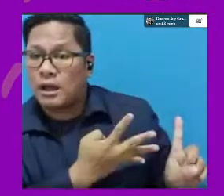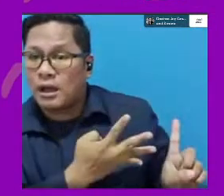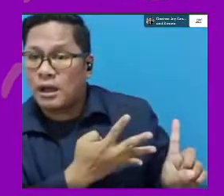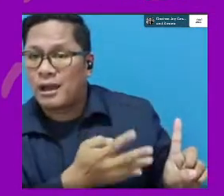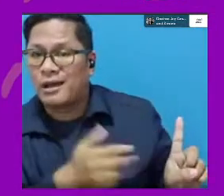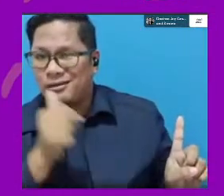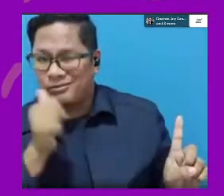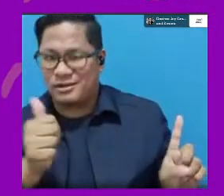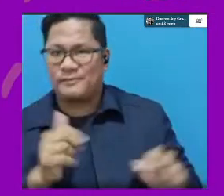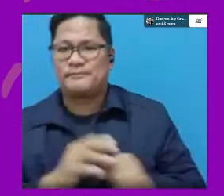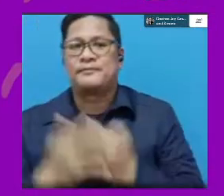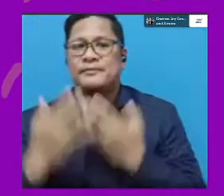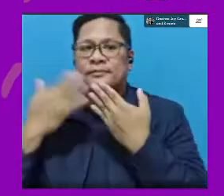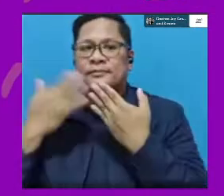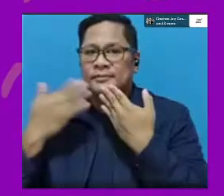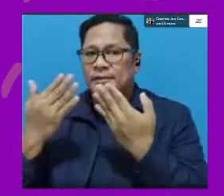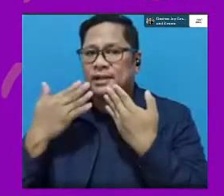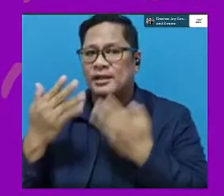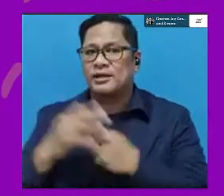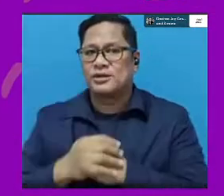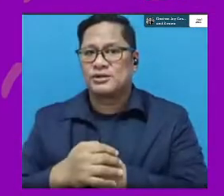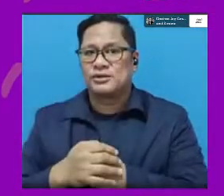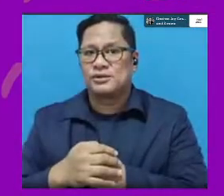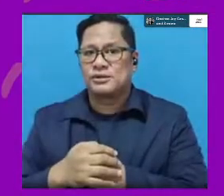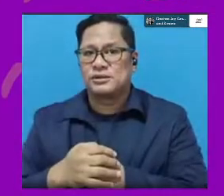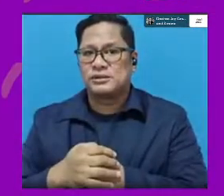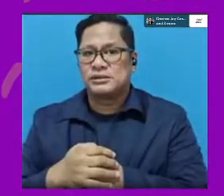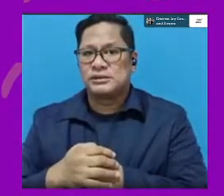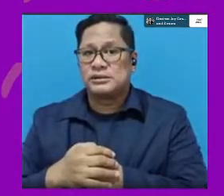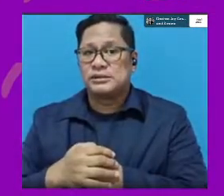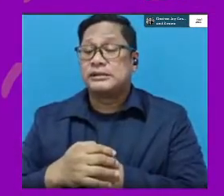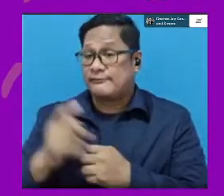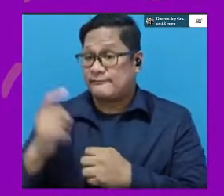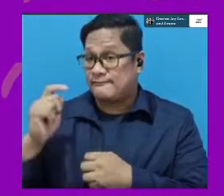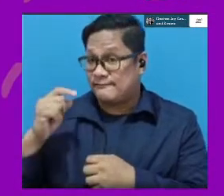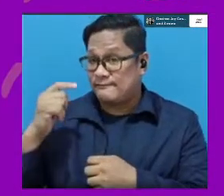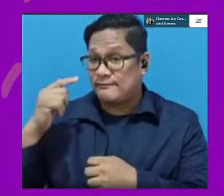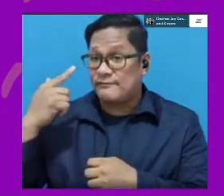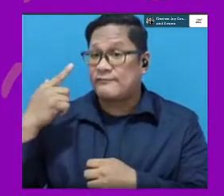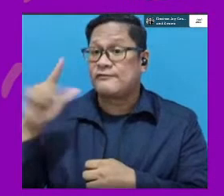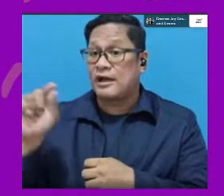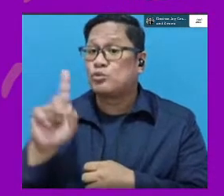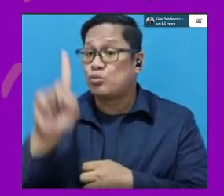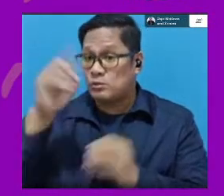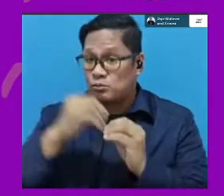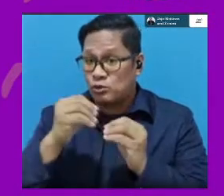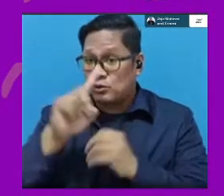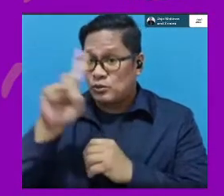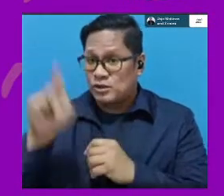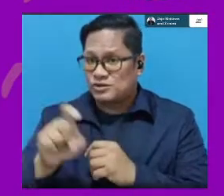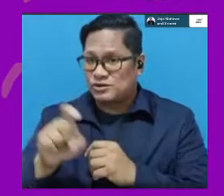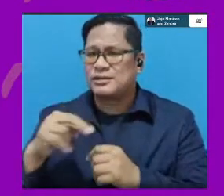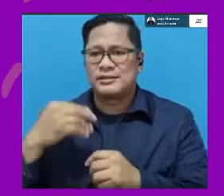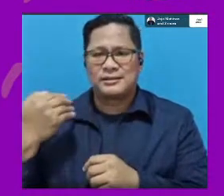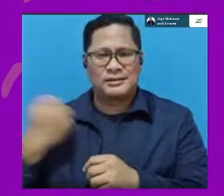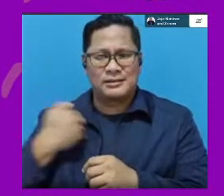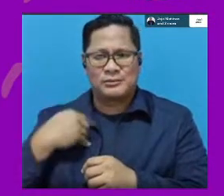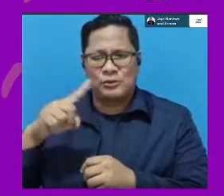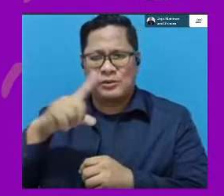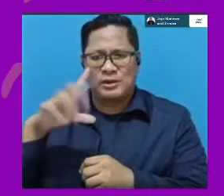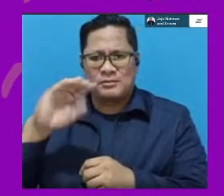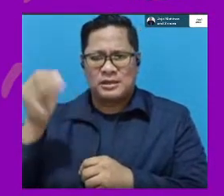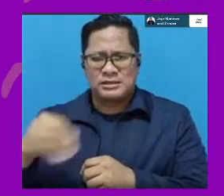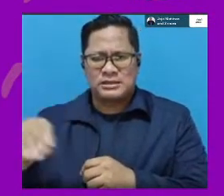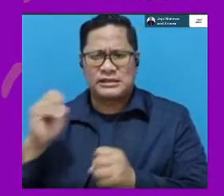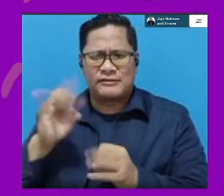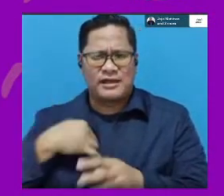Okay, maraming salamat po. And just briefly, there was one more question. I'm not 100% sure if I